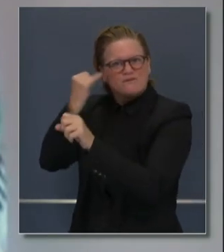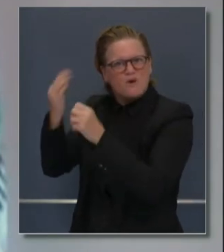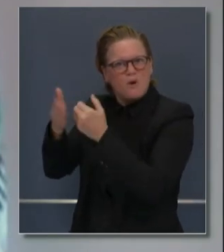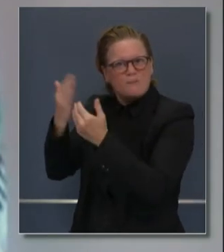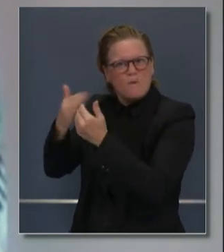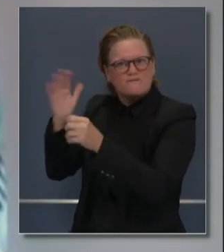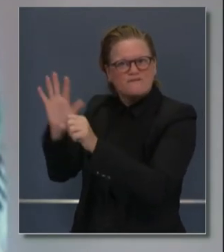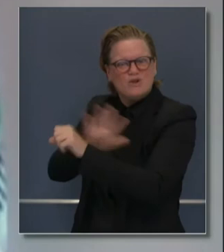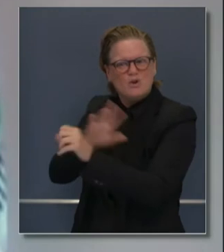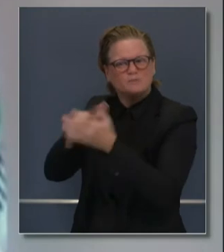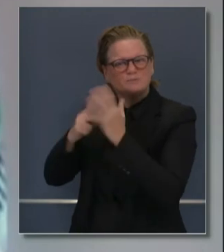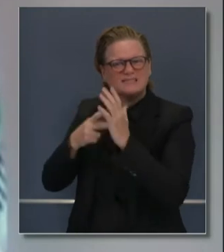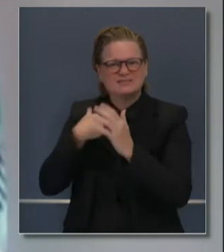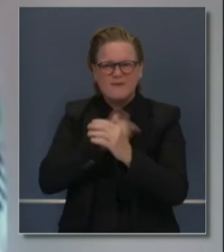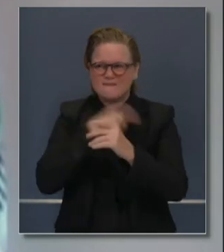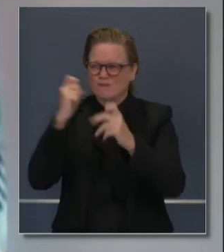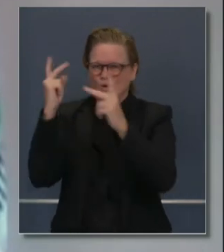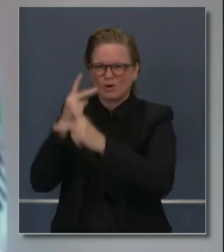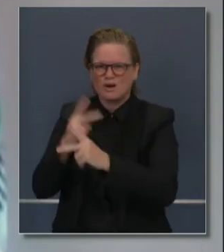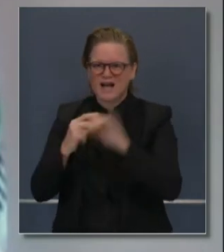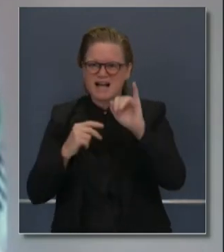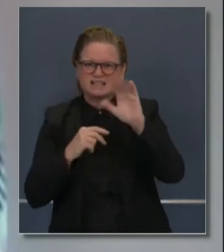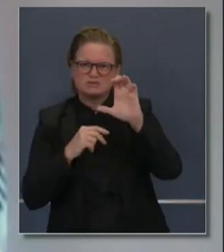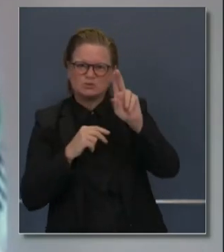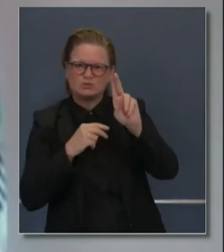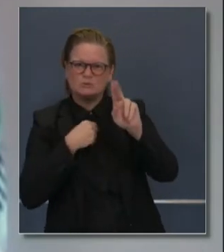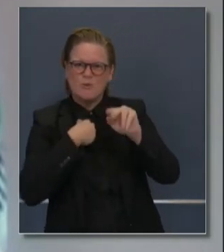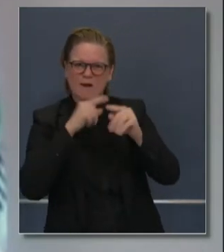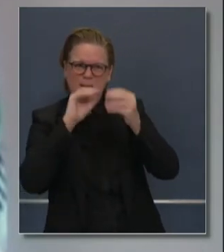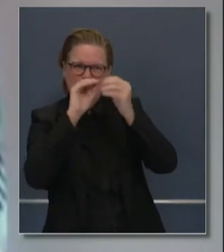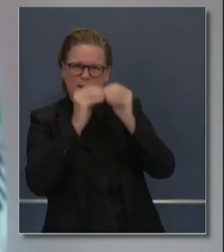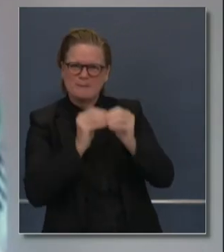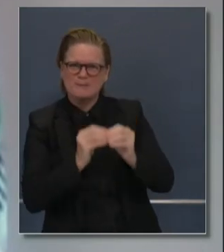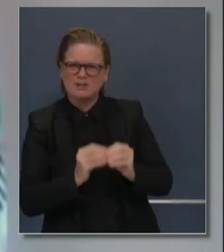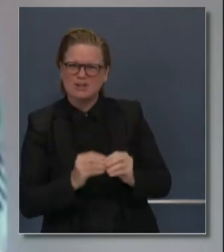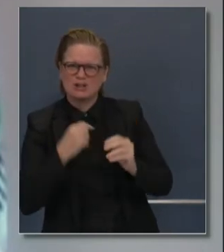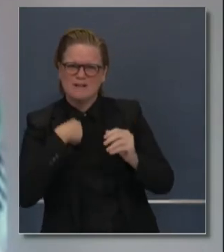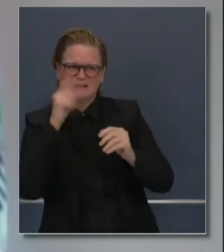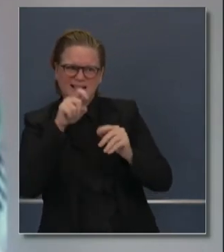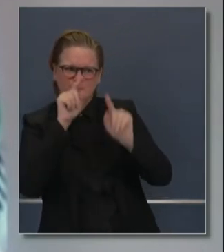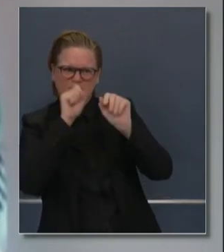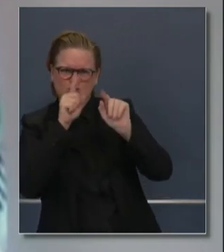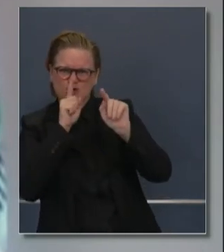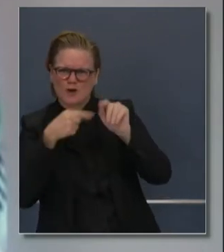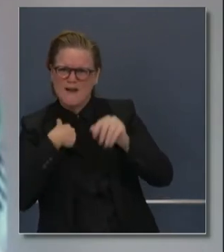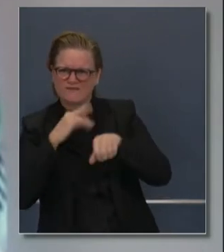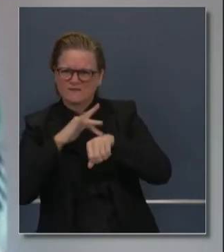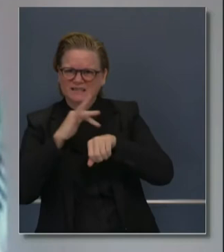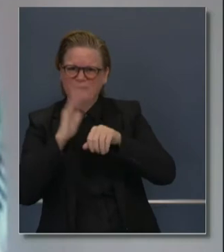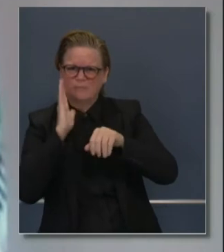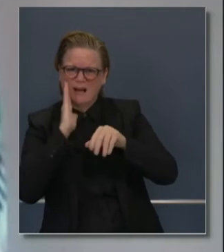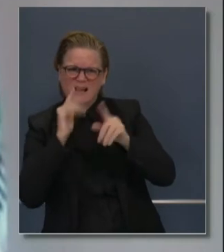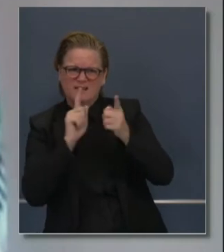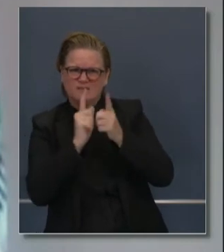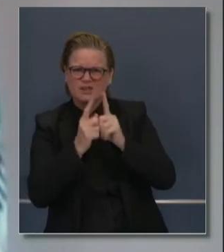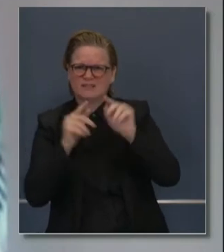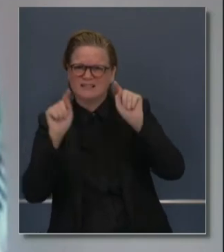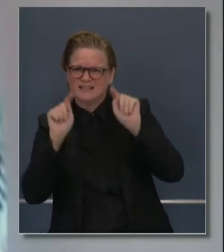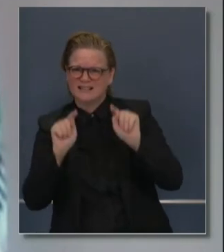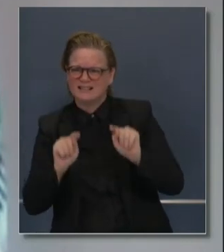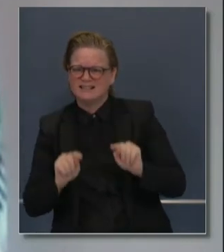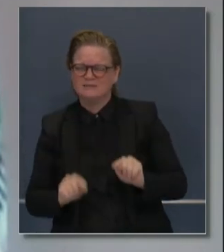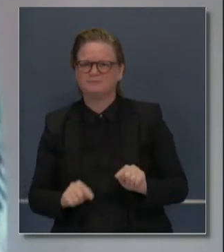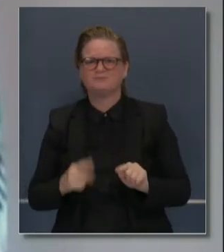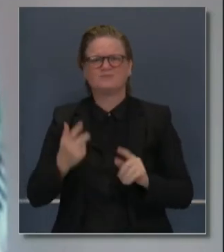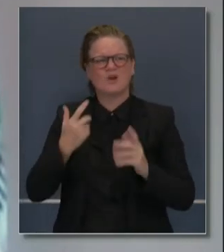trigger for deeper, more restrictive actions, because when that capacity goes away, or even when it gets stretched